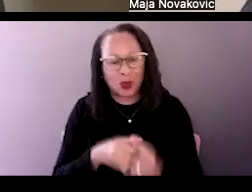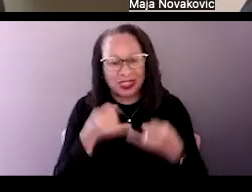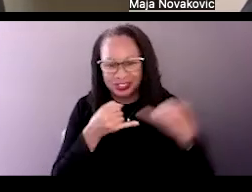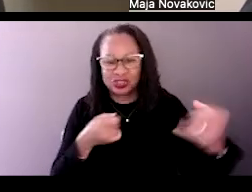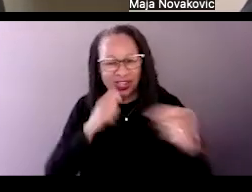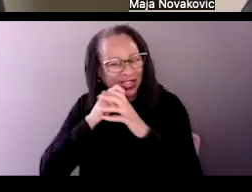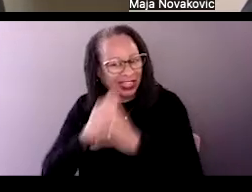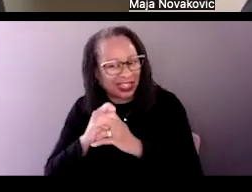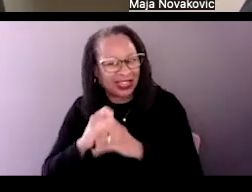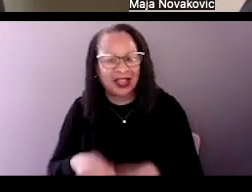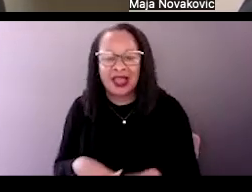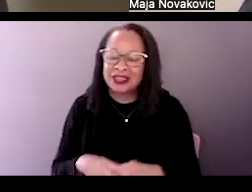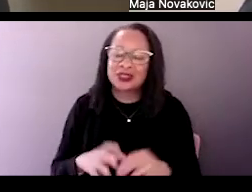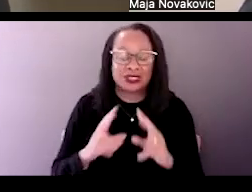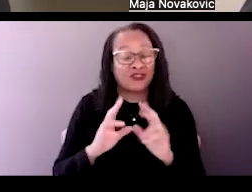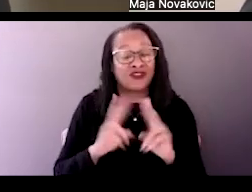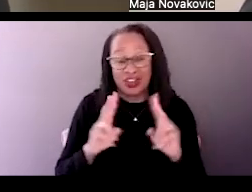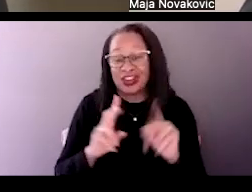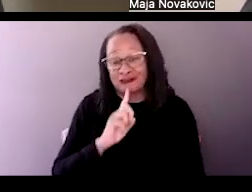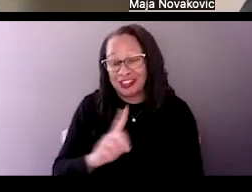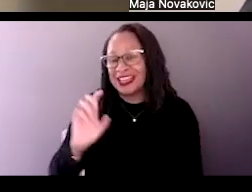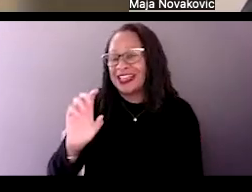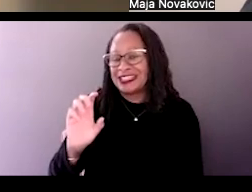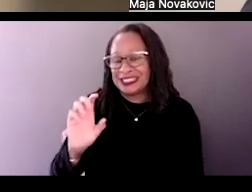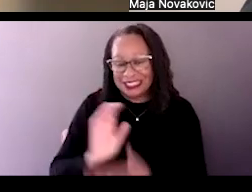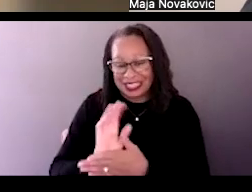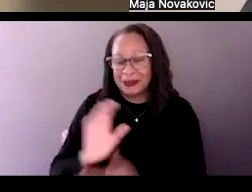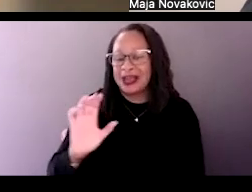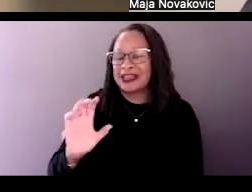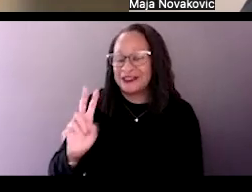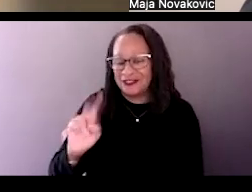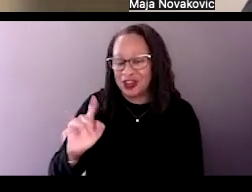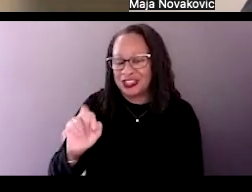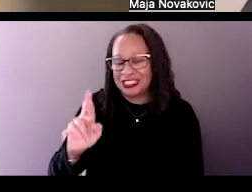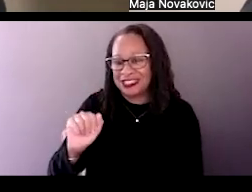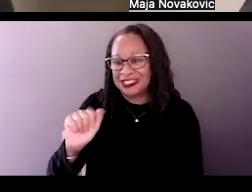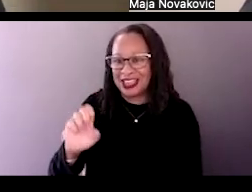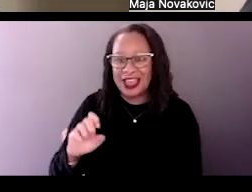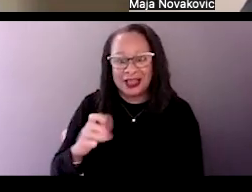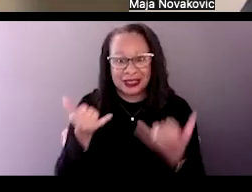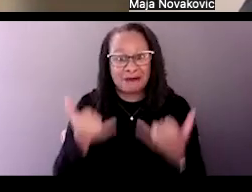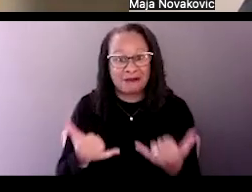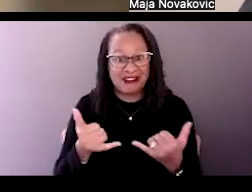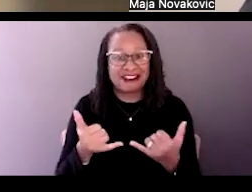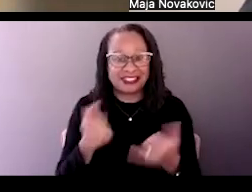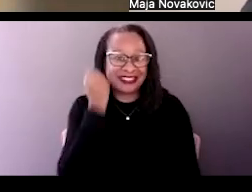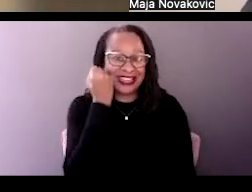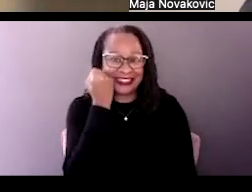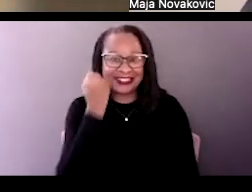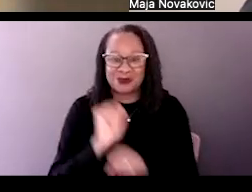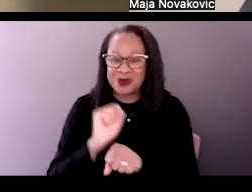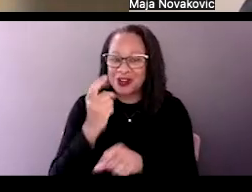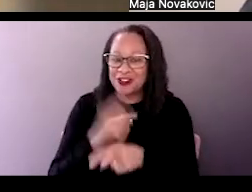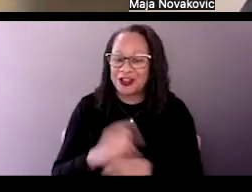real cinema verite shot. Yeah, that's modern dentistry for you there, right? Yeah, yeah. Yeah.